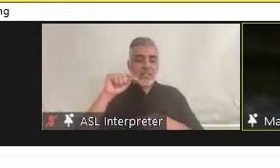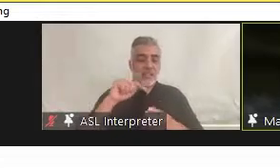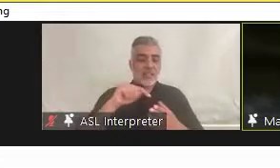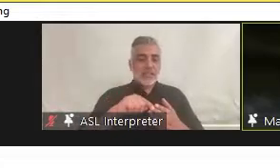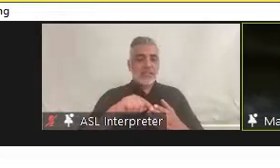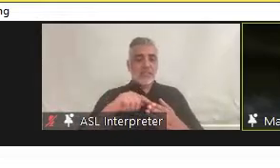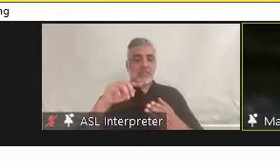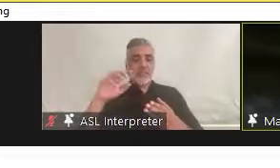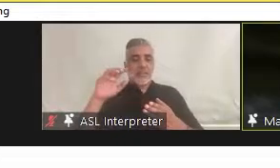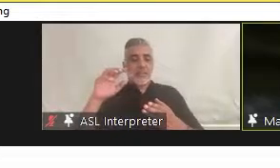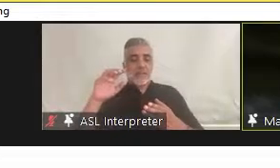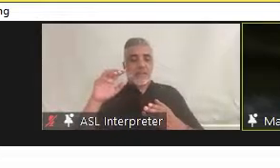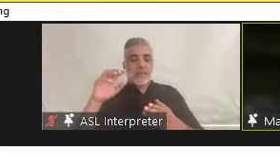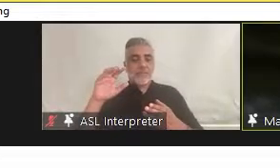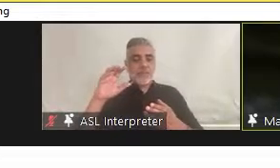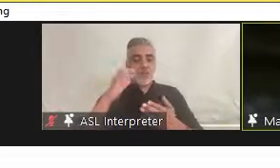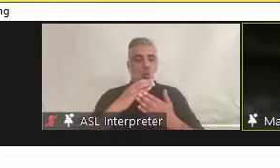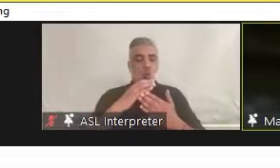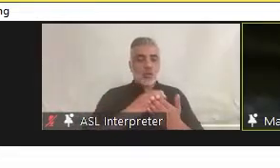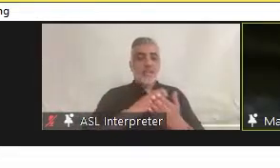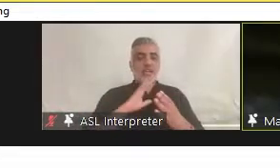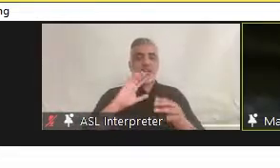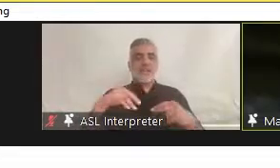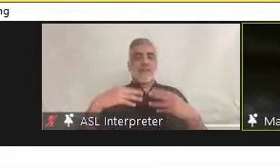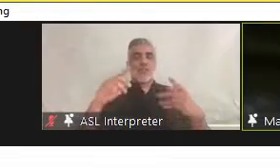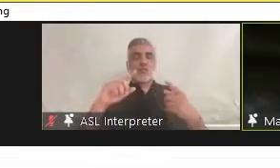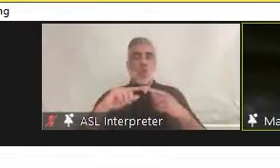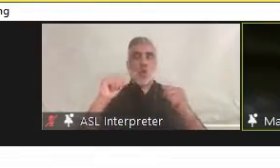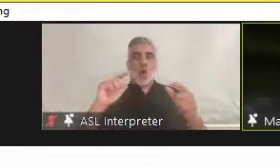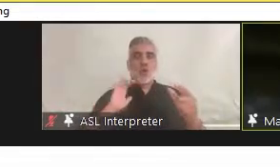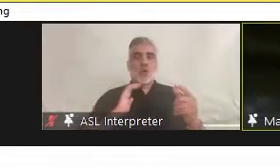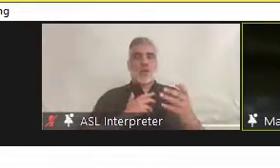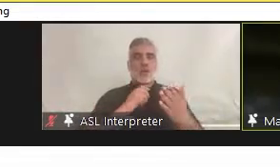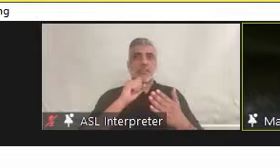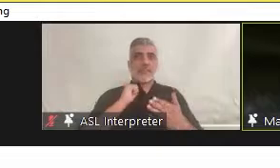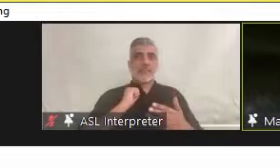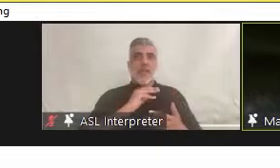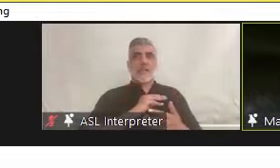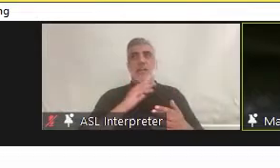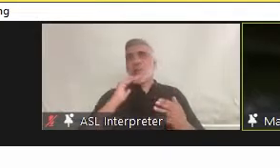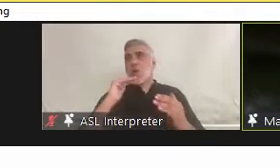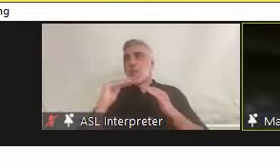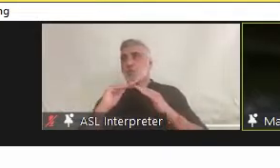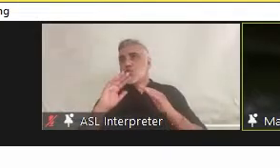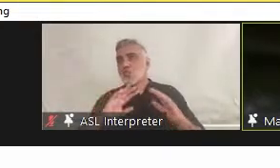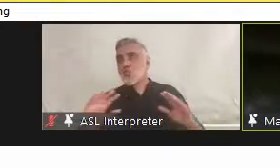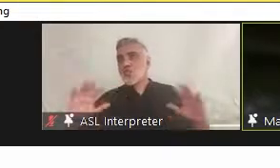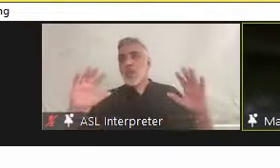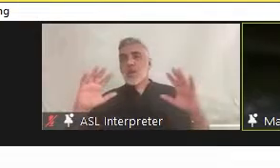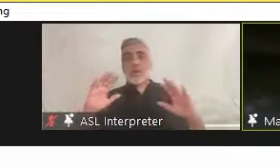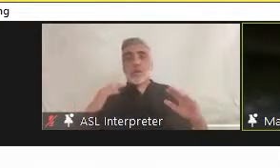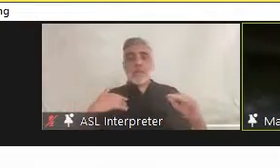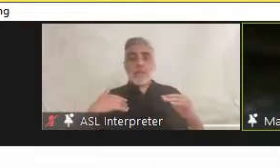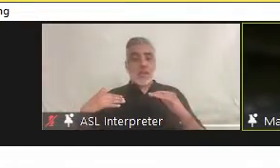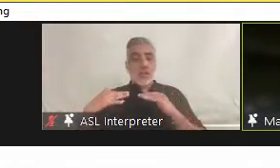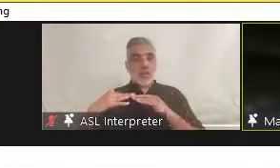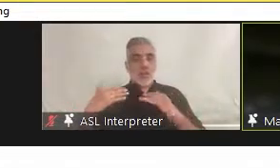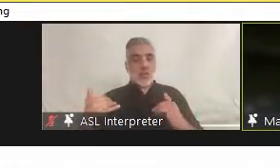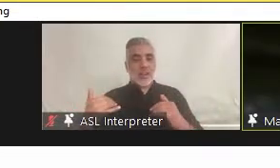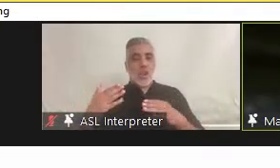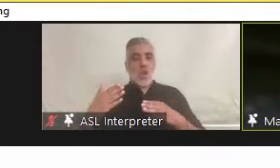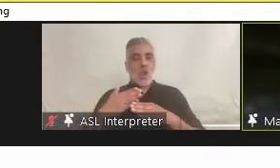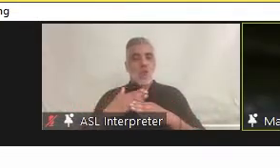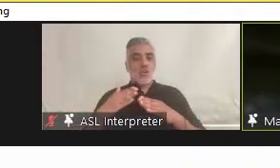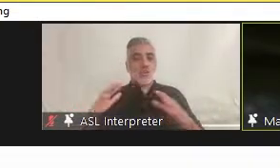for all World Bank staff and for our development partners worldwide. My colleagues are sharing links in the chat